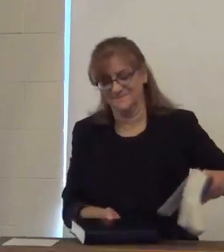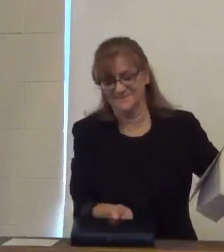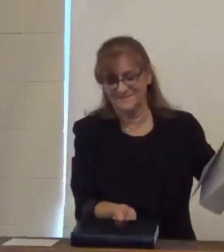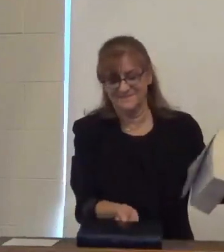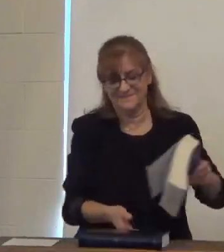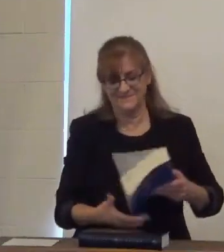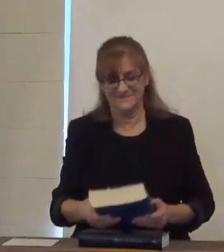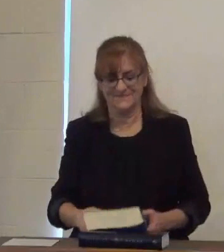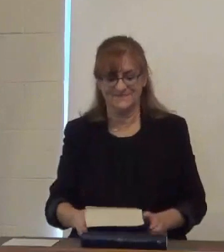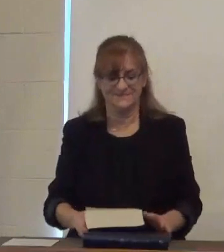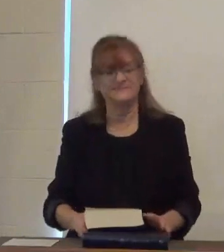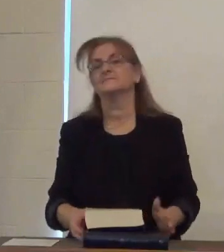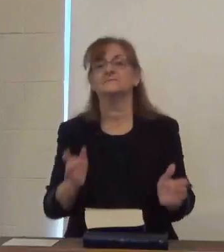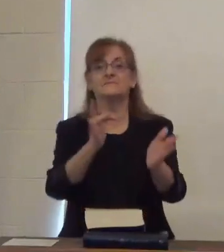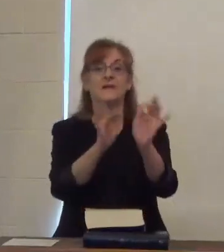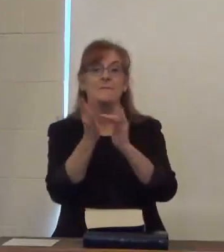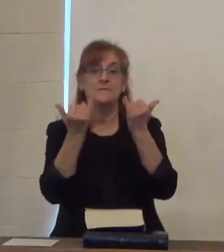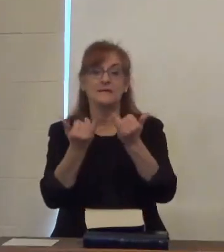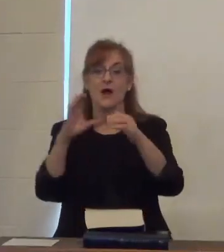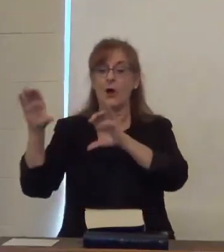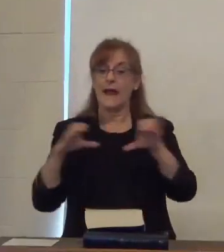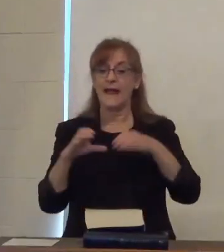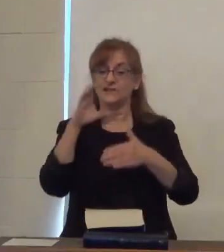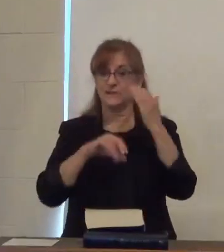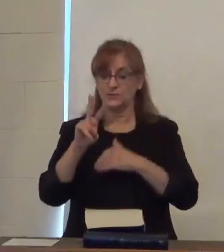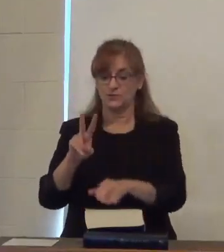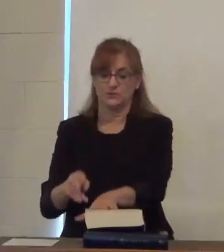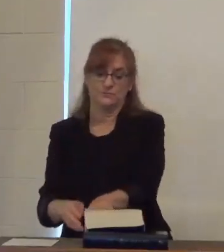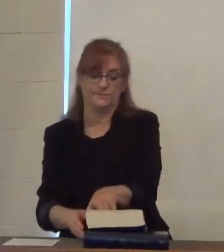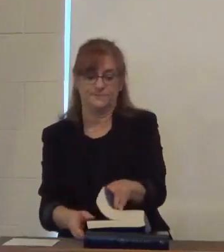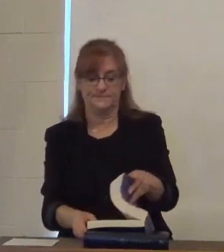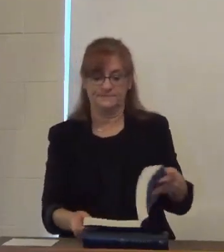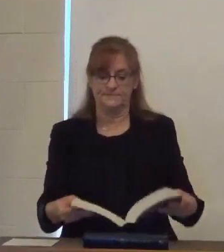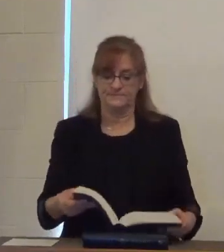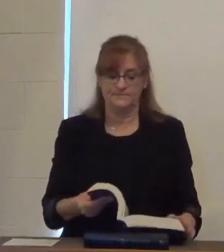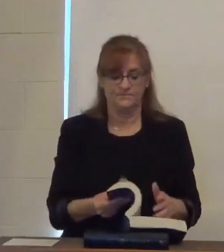Please open your Bibles to Acts chapter 2. Acts